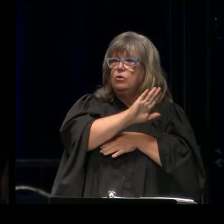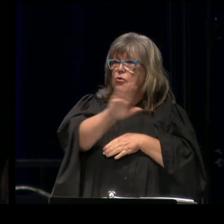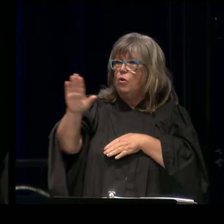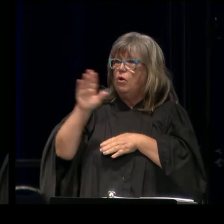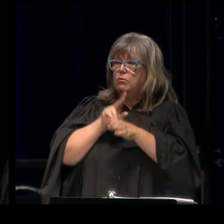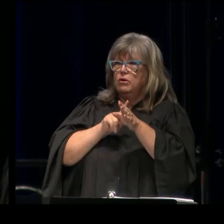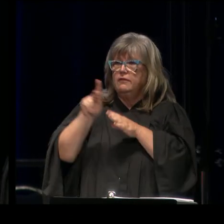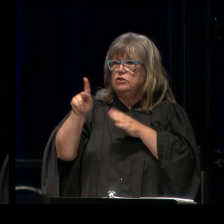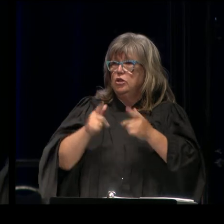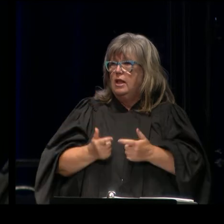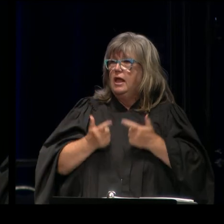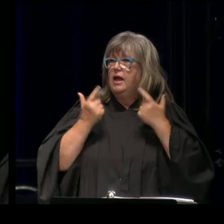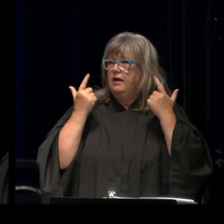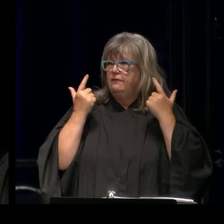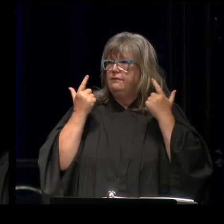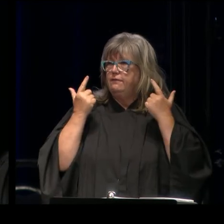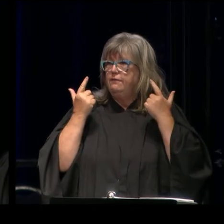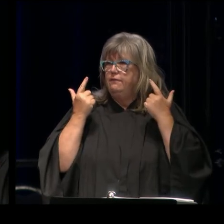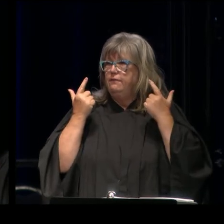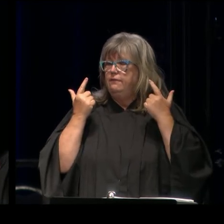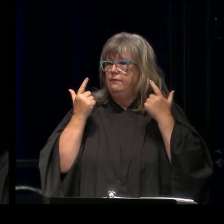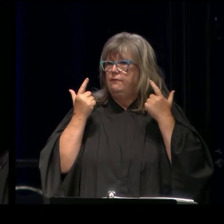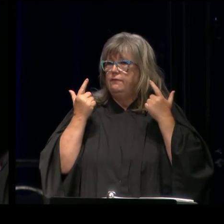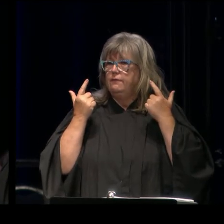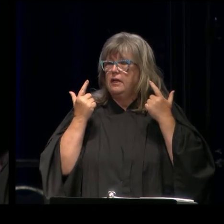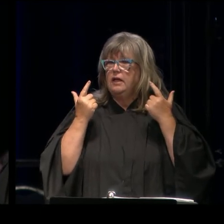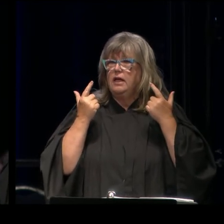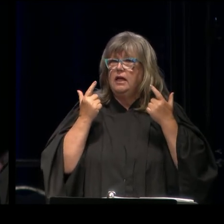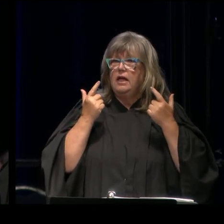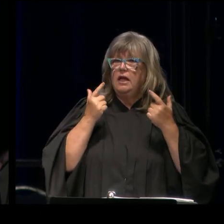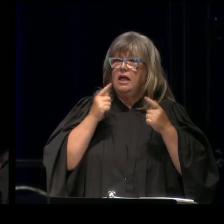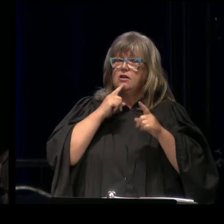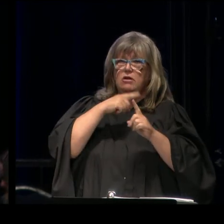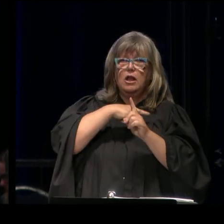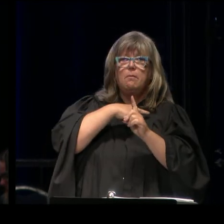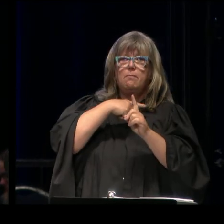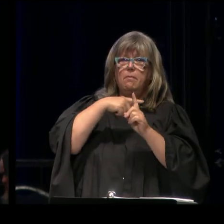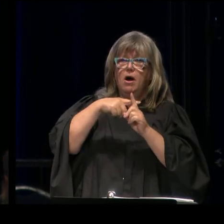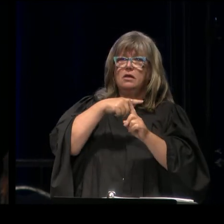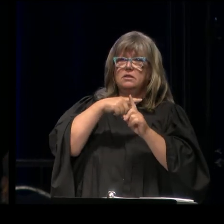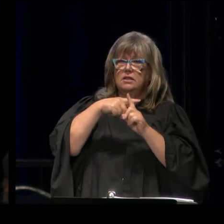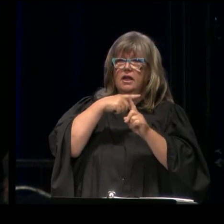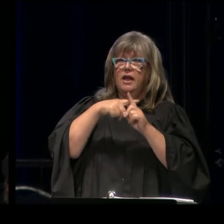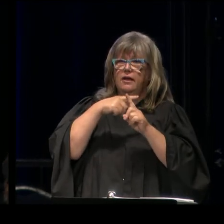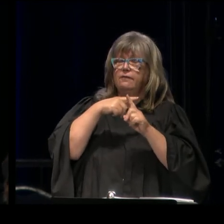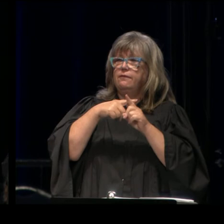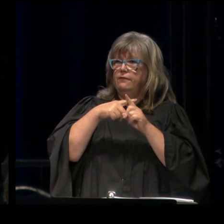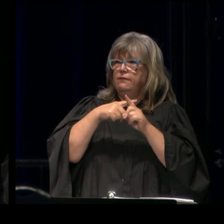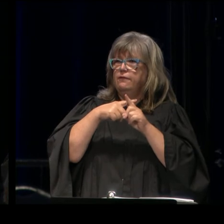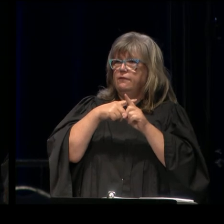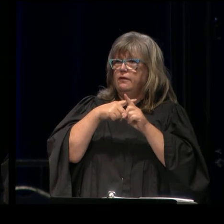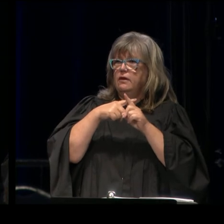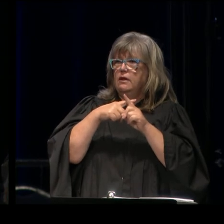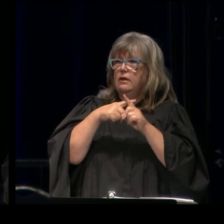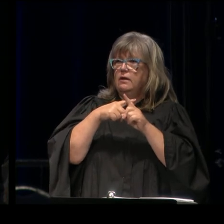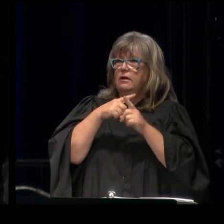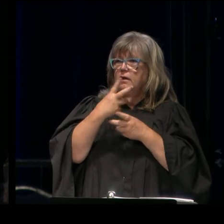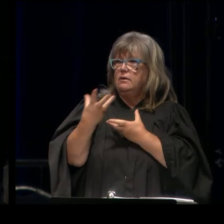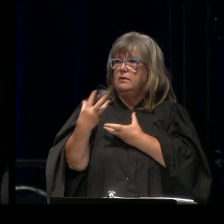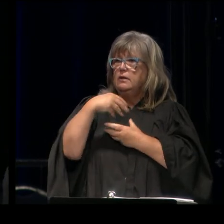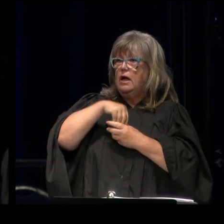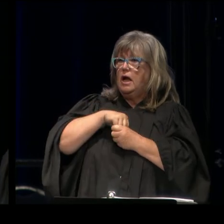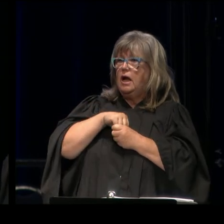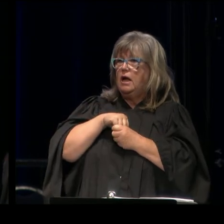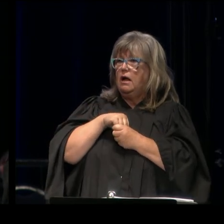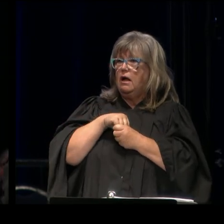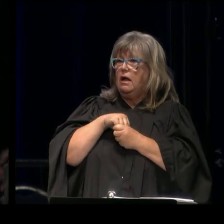life. It's a promising gathering with a strong belief in the presence of hope.